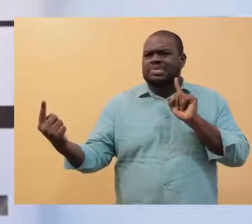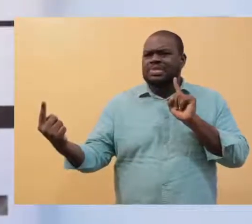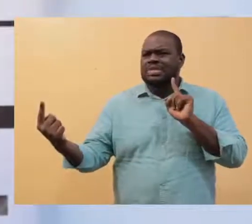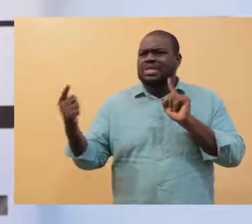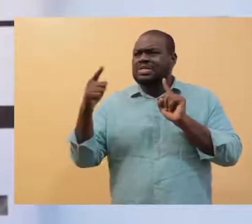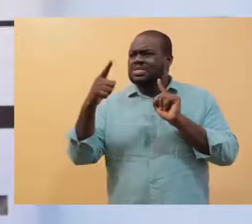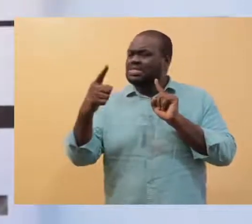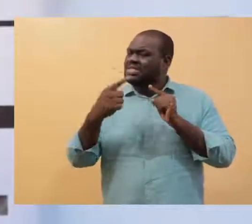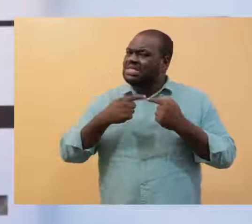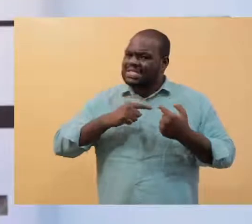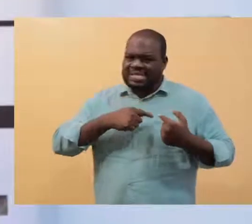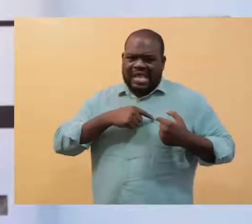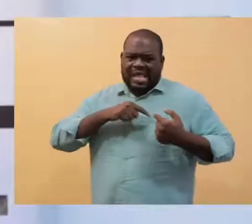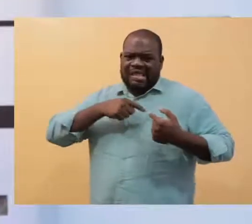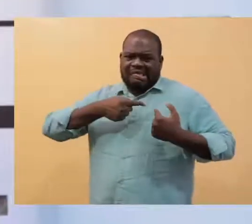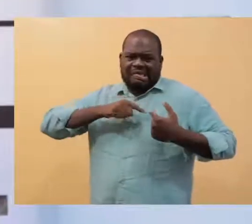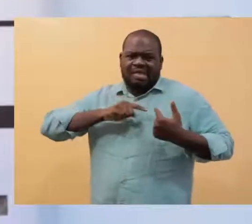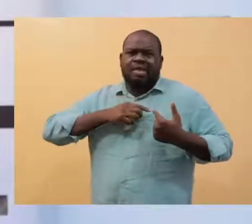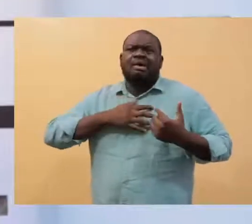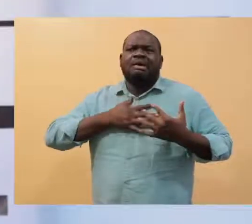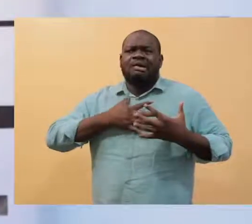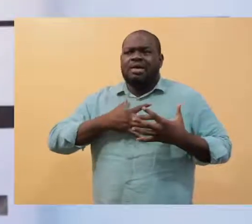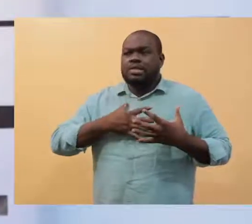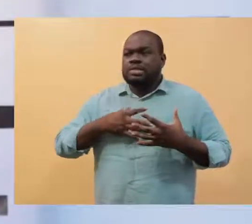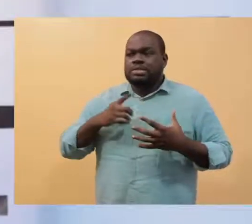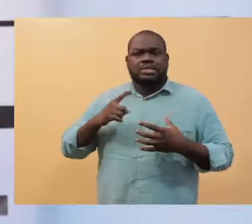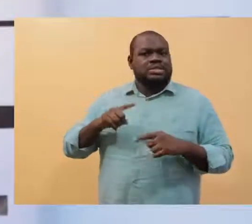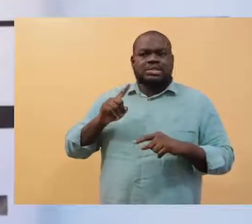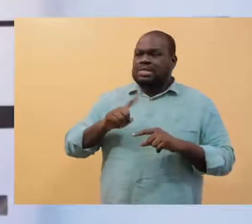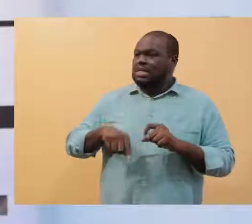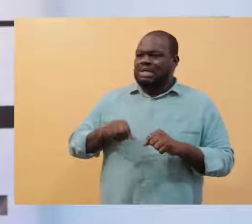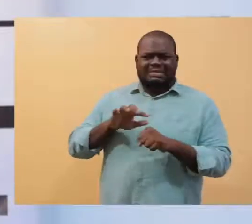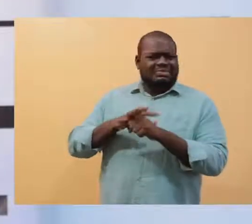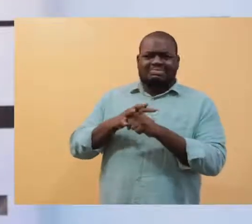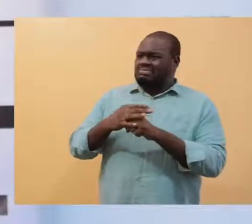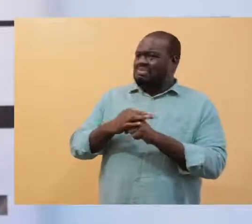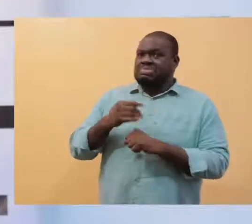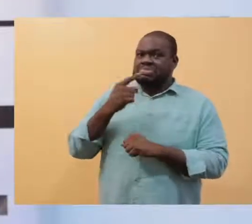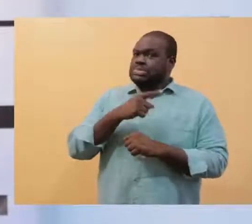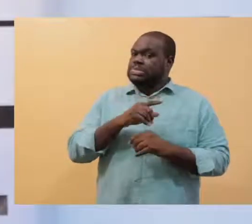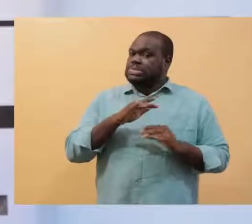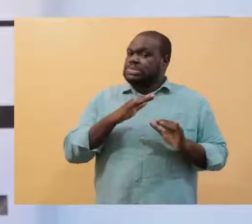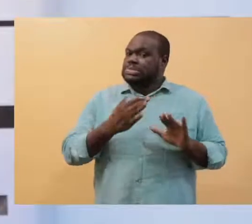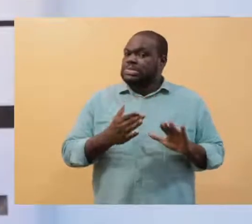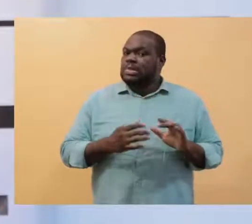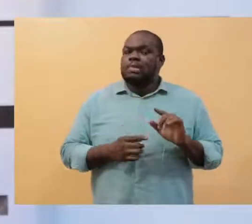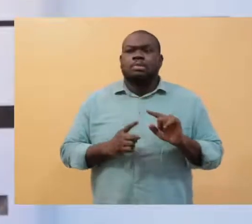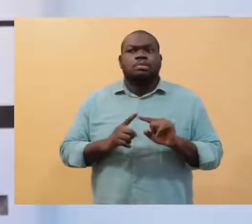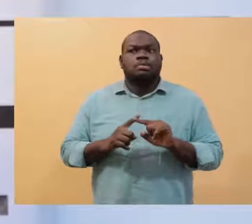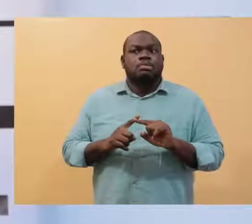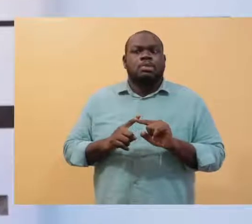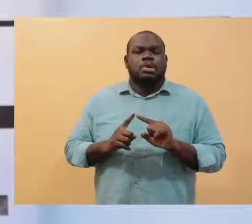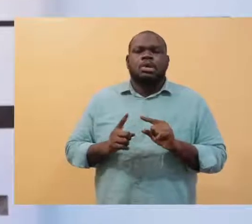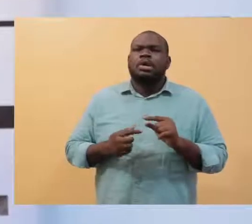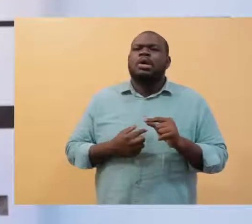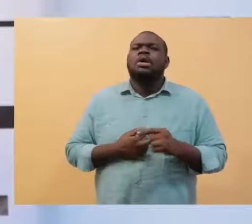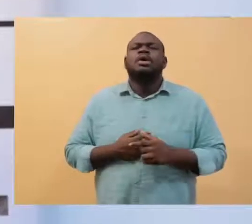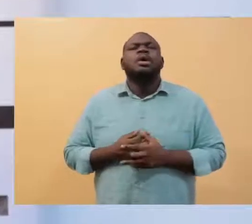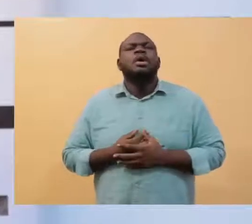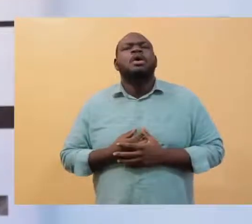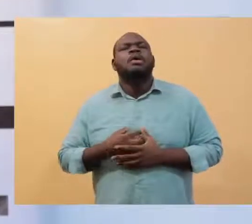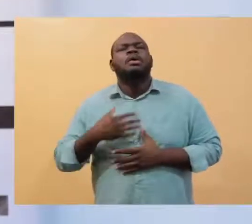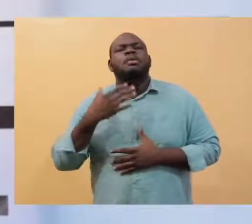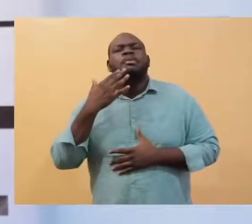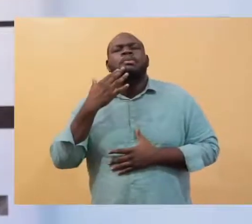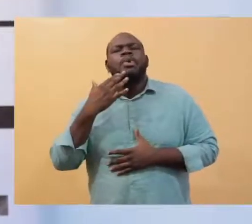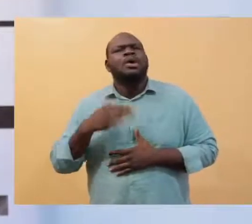heart condition and is at high risk if she catches the virus. I felt pummeled. All I could